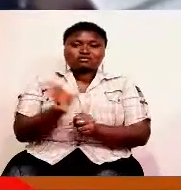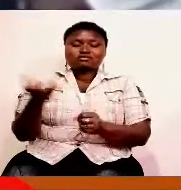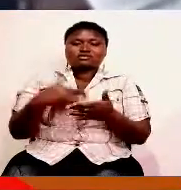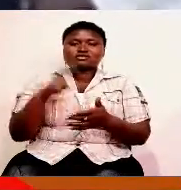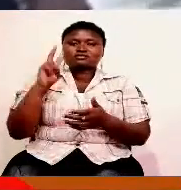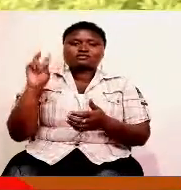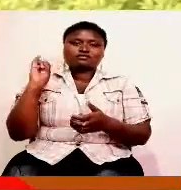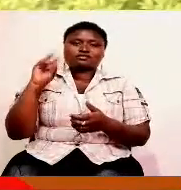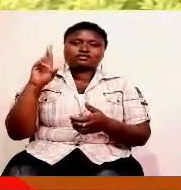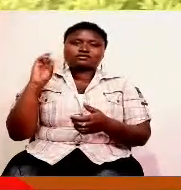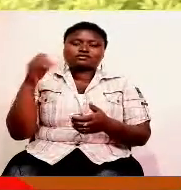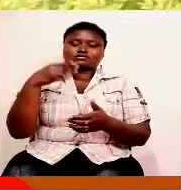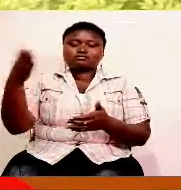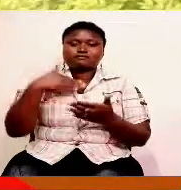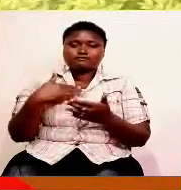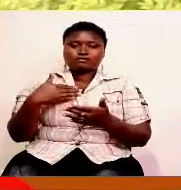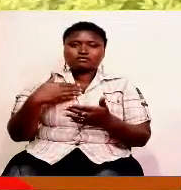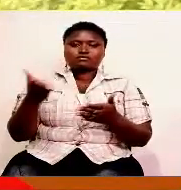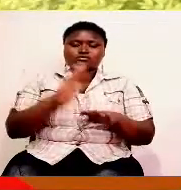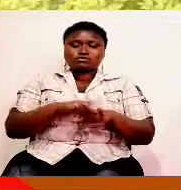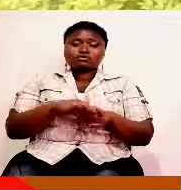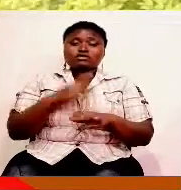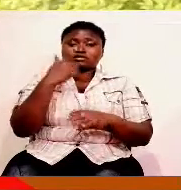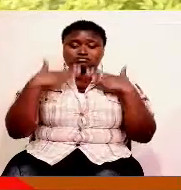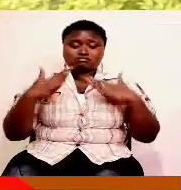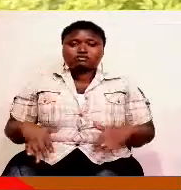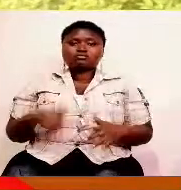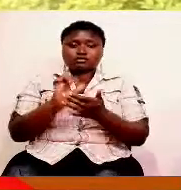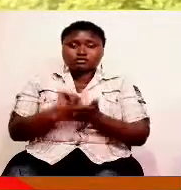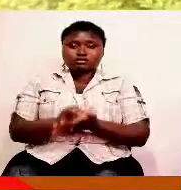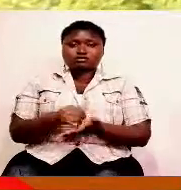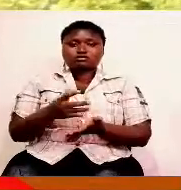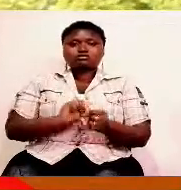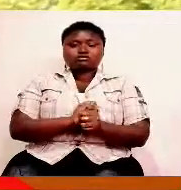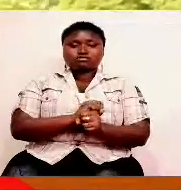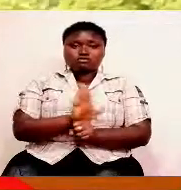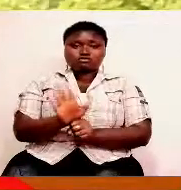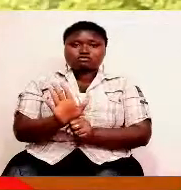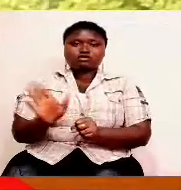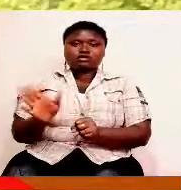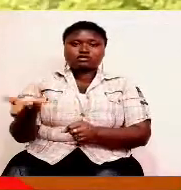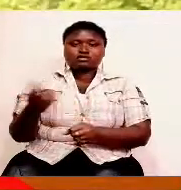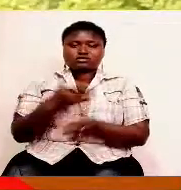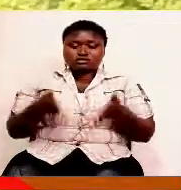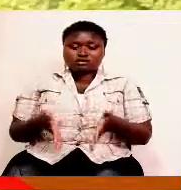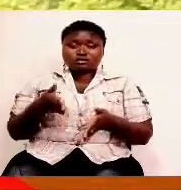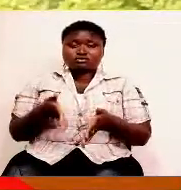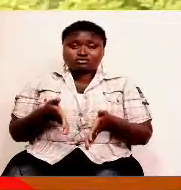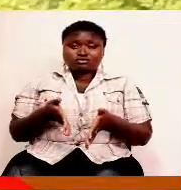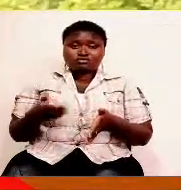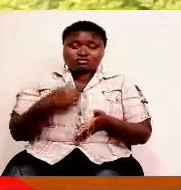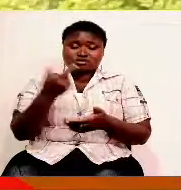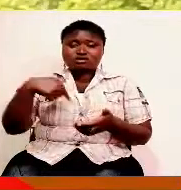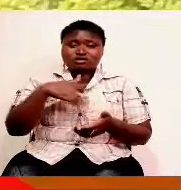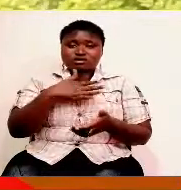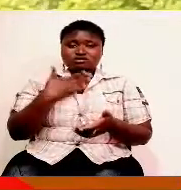hau kabere. And it's good I tell people that the COVID variant that is currently ravaging us is